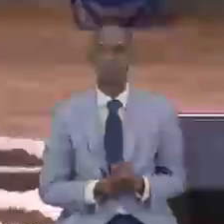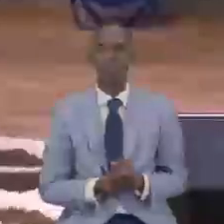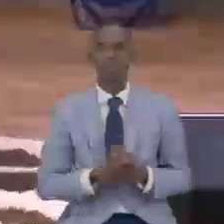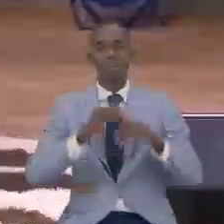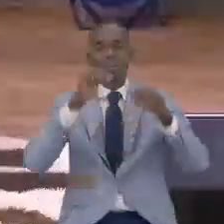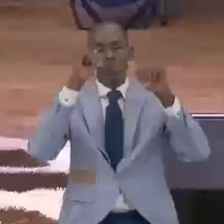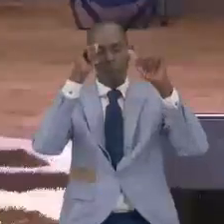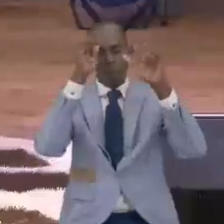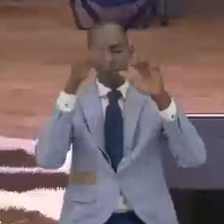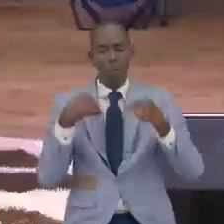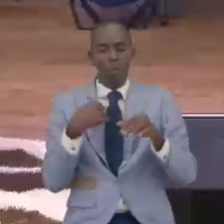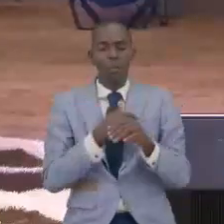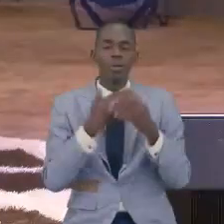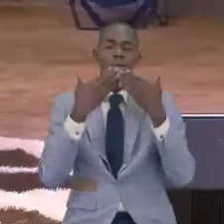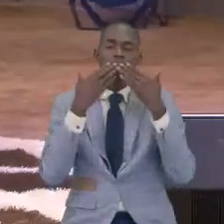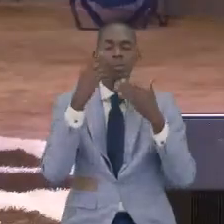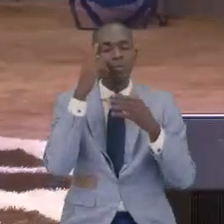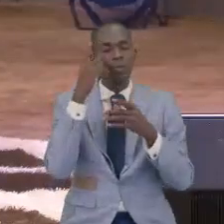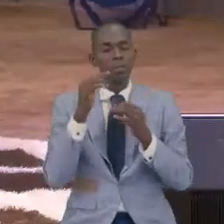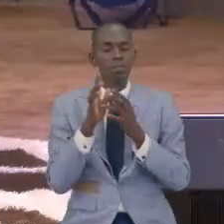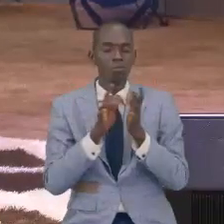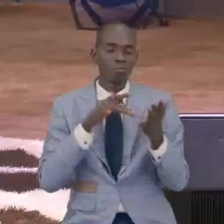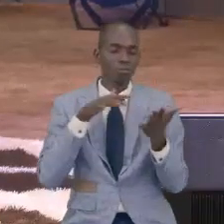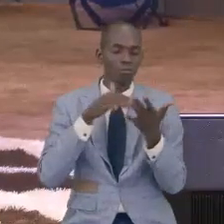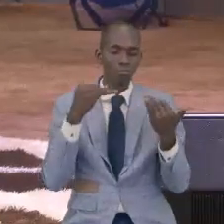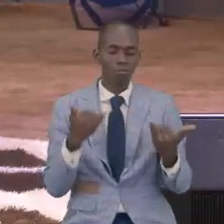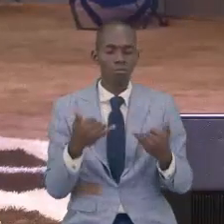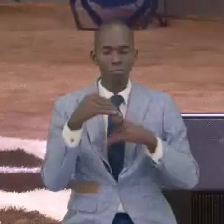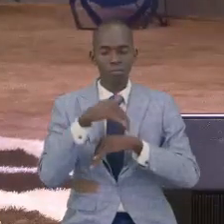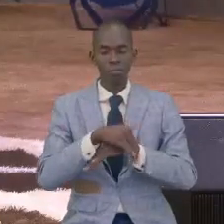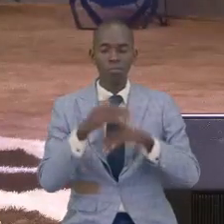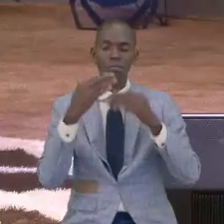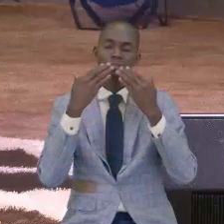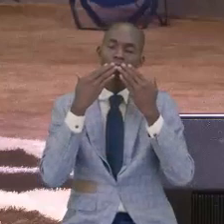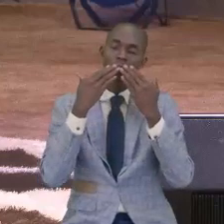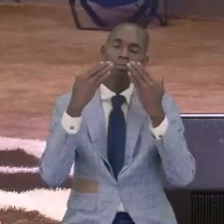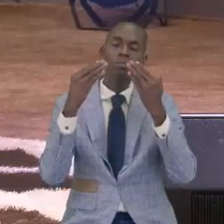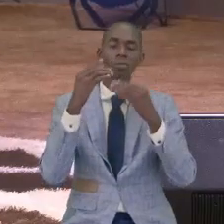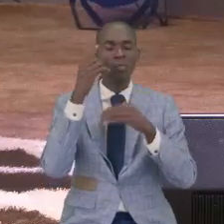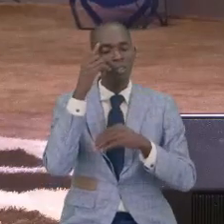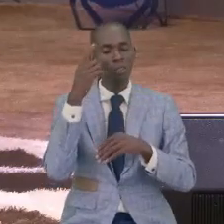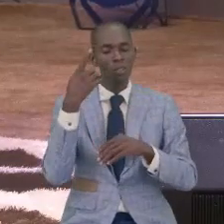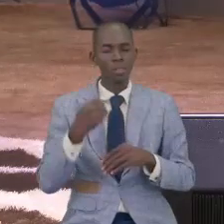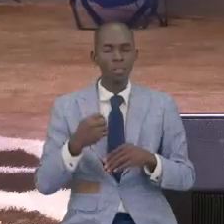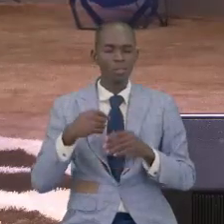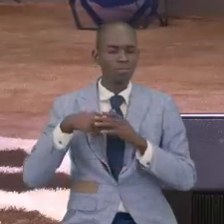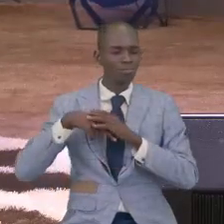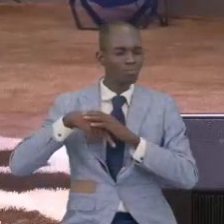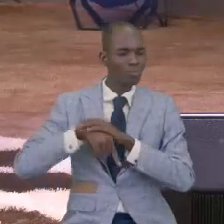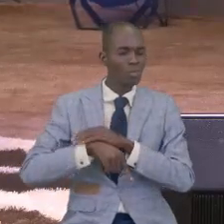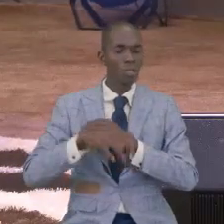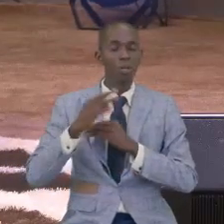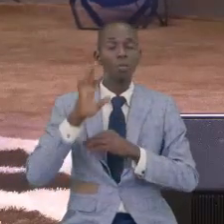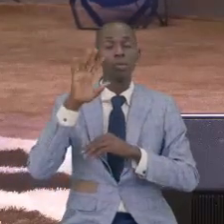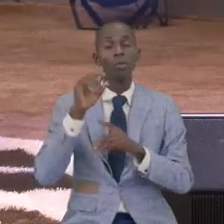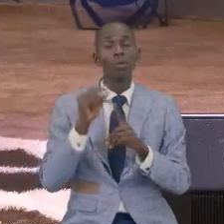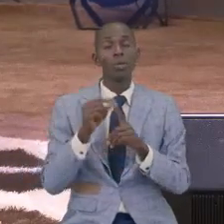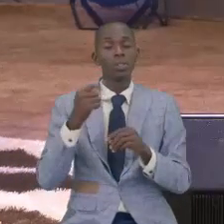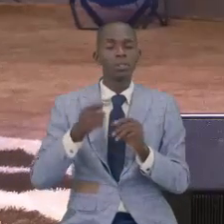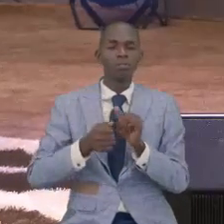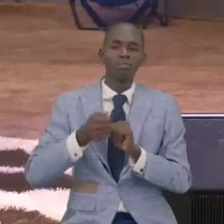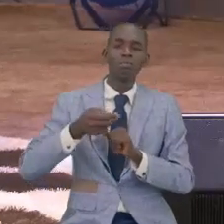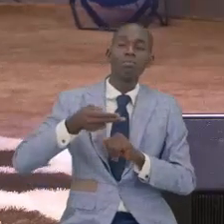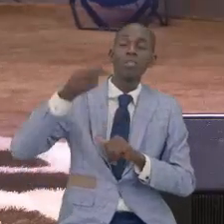Father, we thank you for the Bible study tonight. Thank you for the depth of your word, the height of